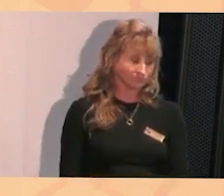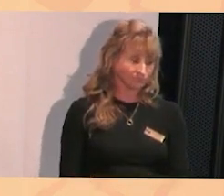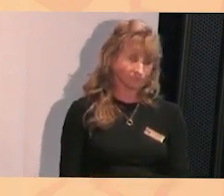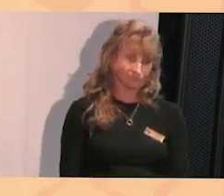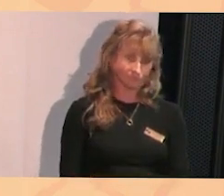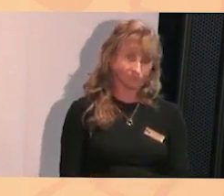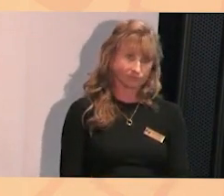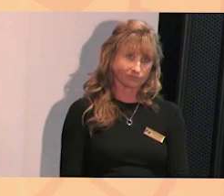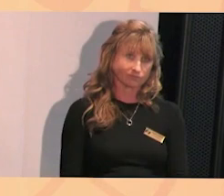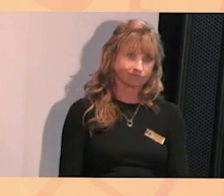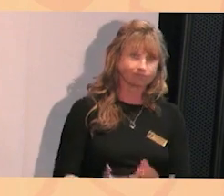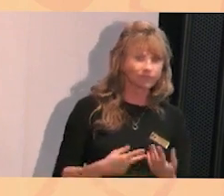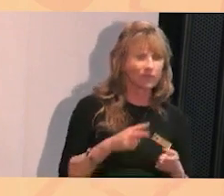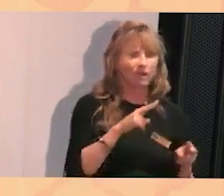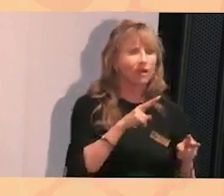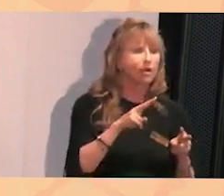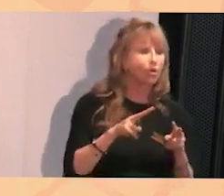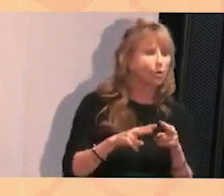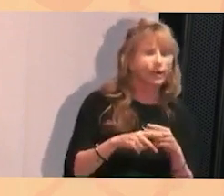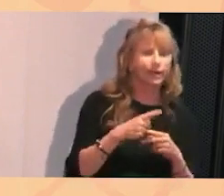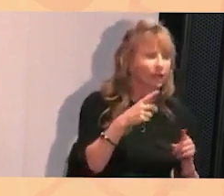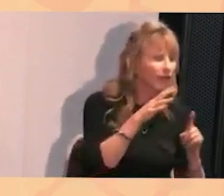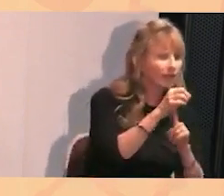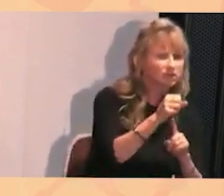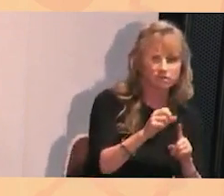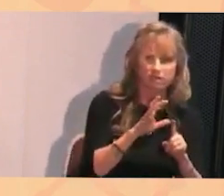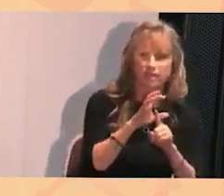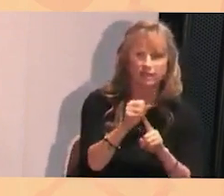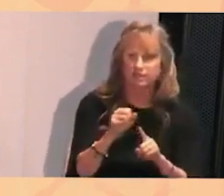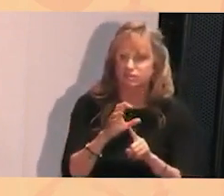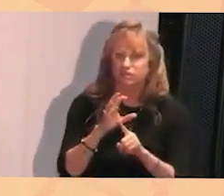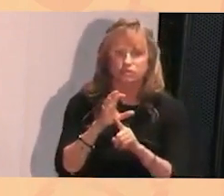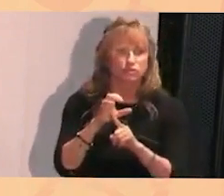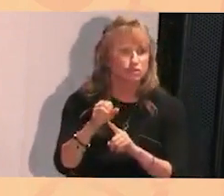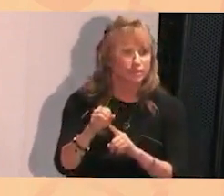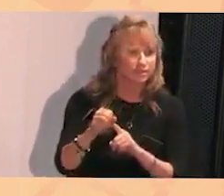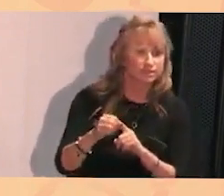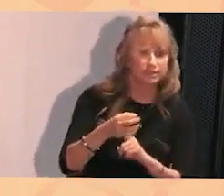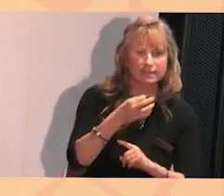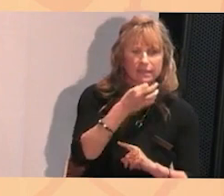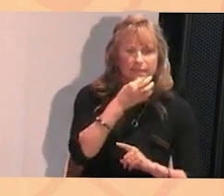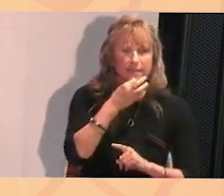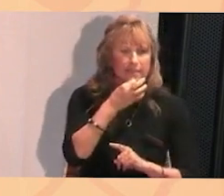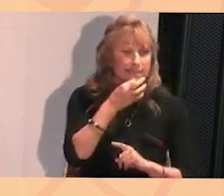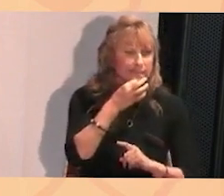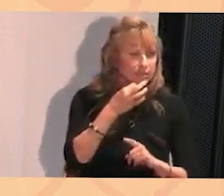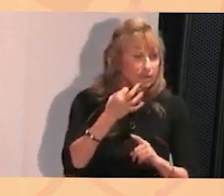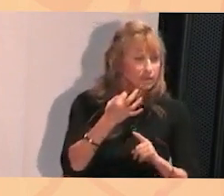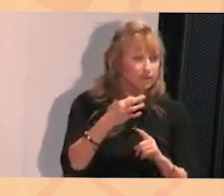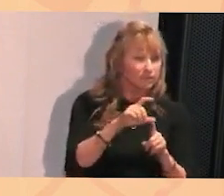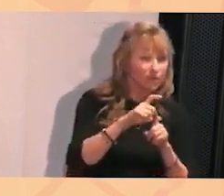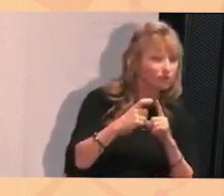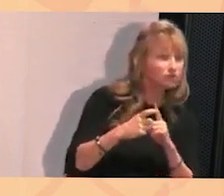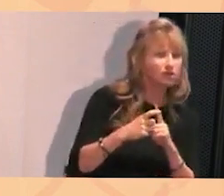We get small glimpses of the antiquity of those long-distance exchanges from the desert to the Kimberley. Facts